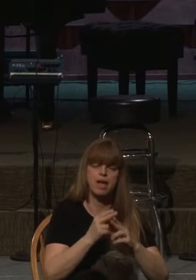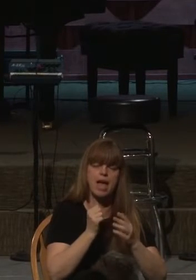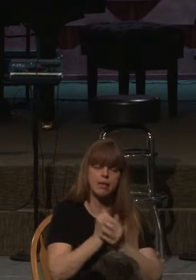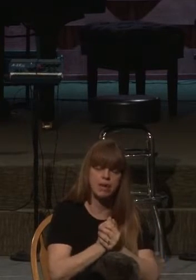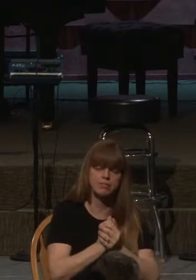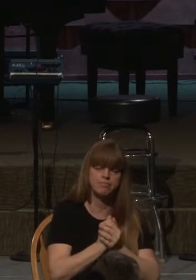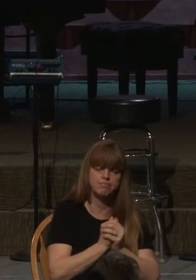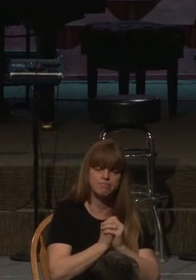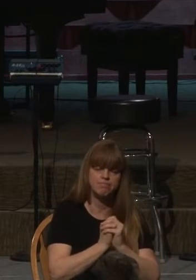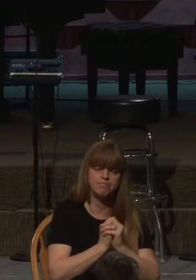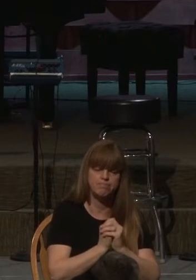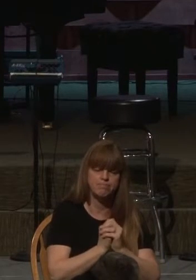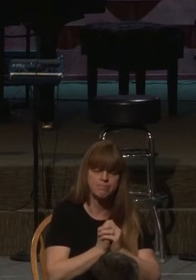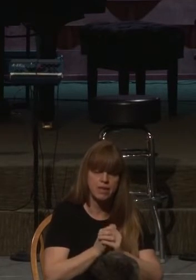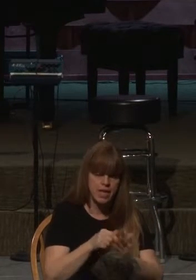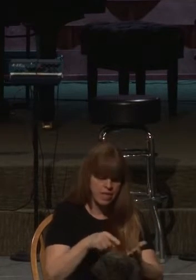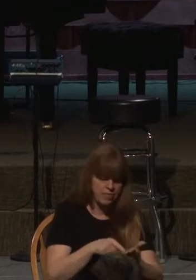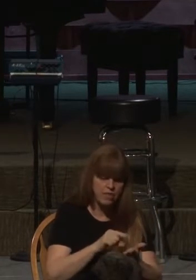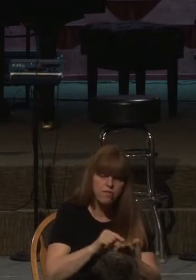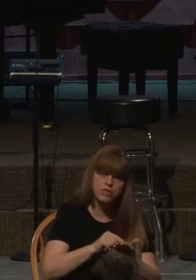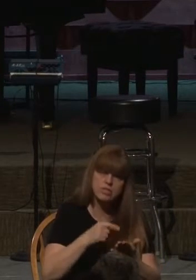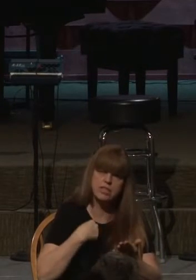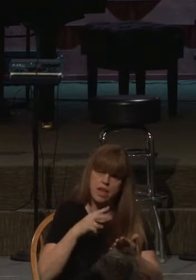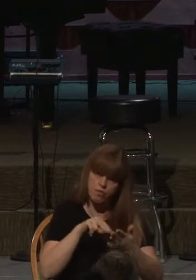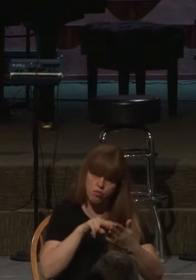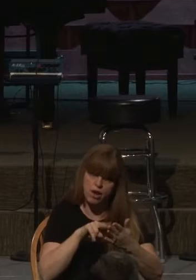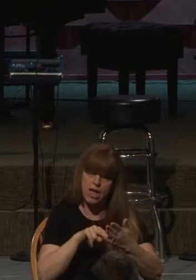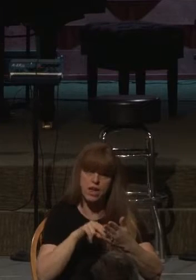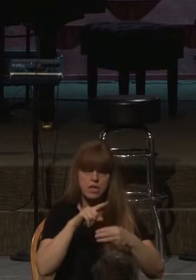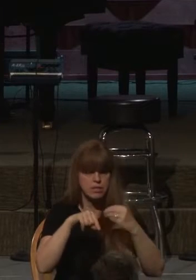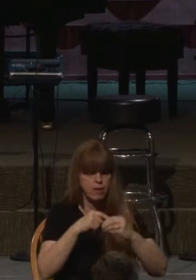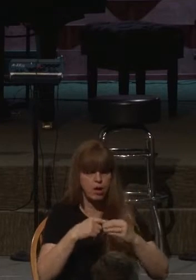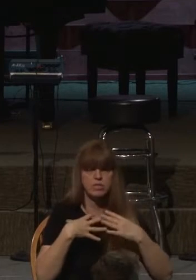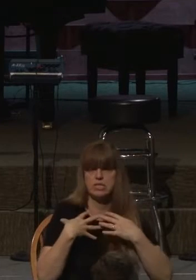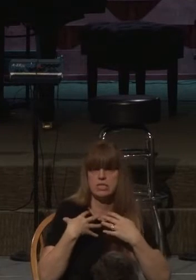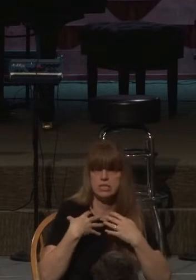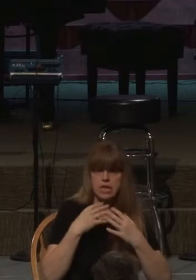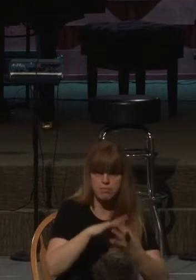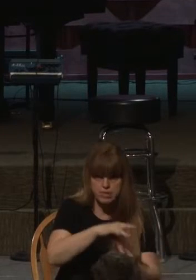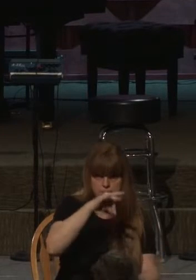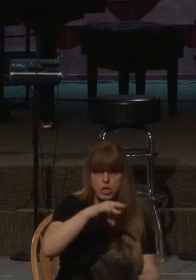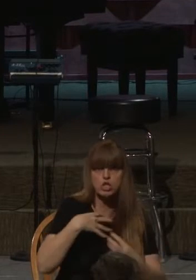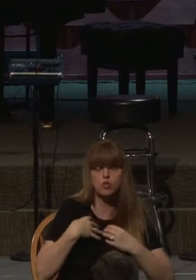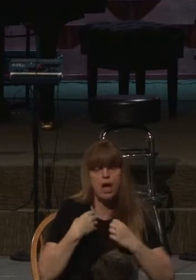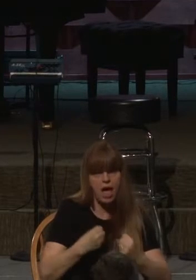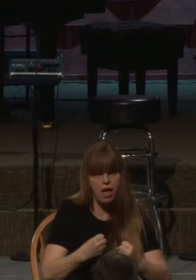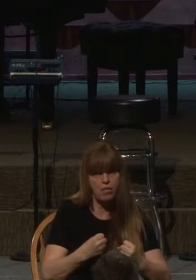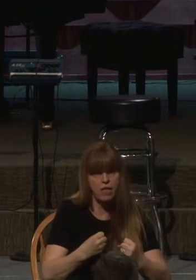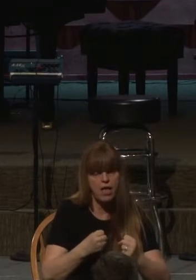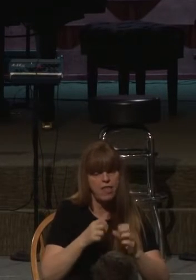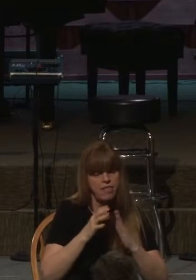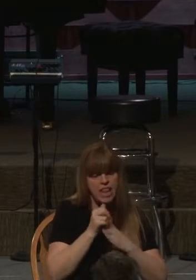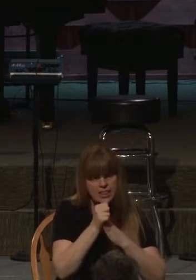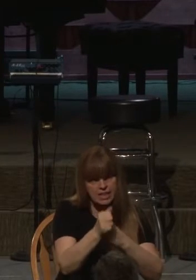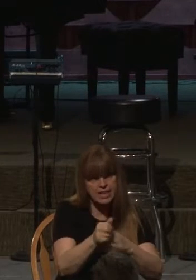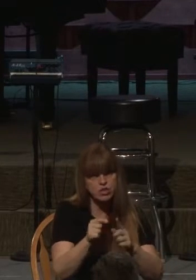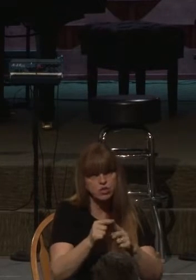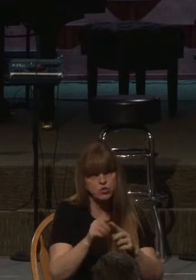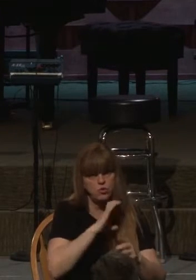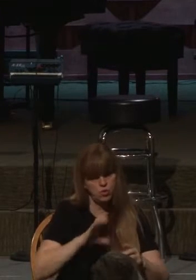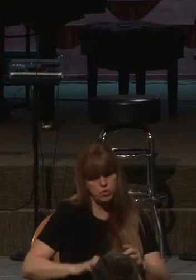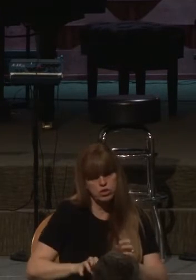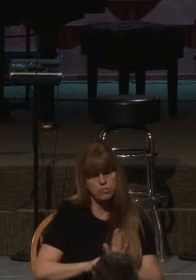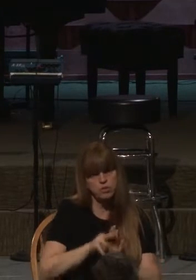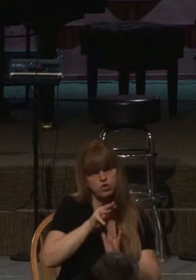This whole passage that I just read to you is about spiritual health, which leads to Christian maturity and